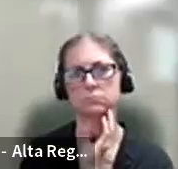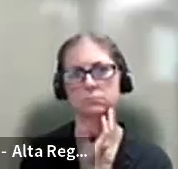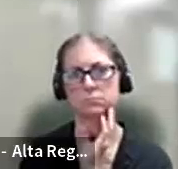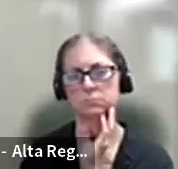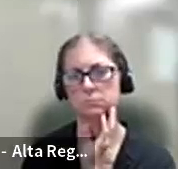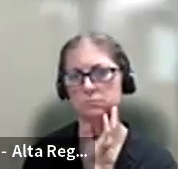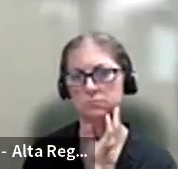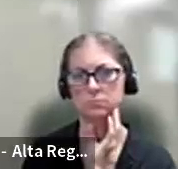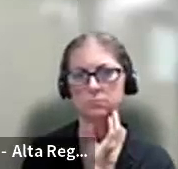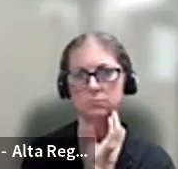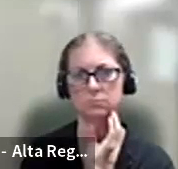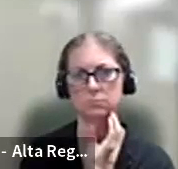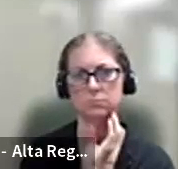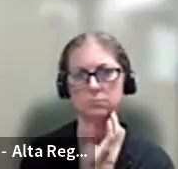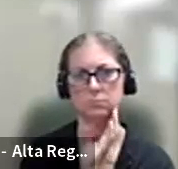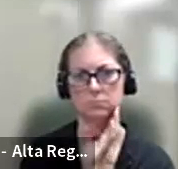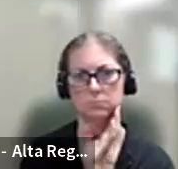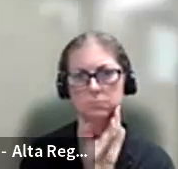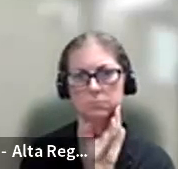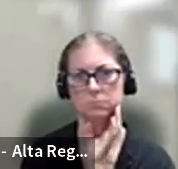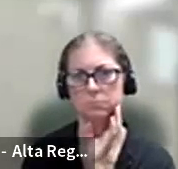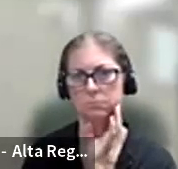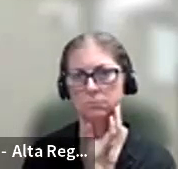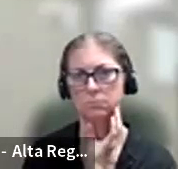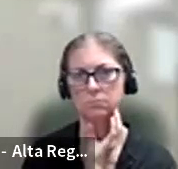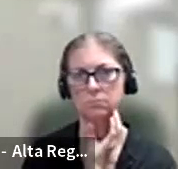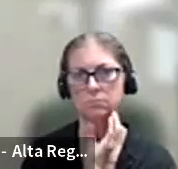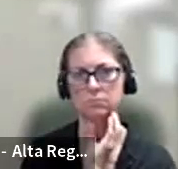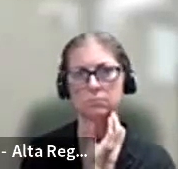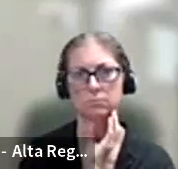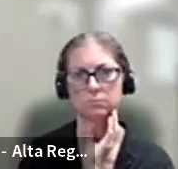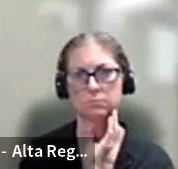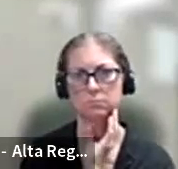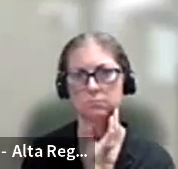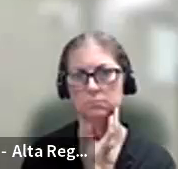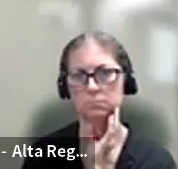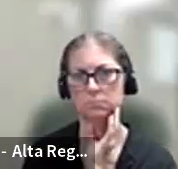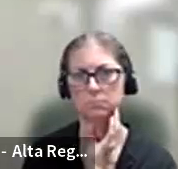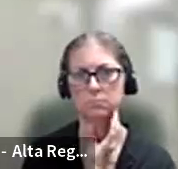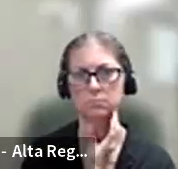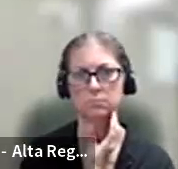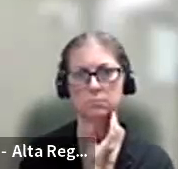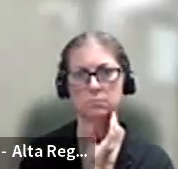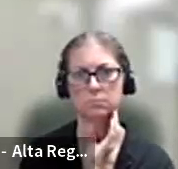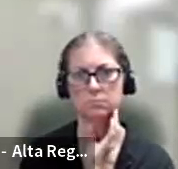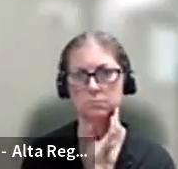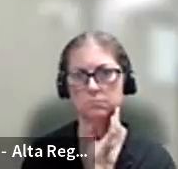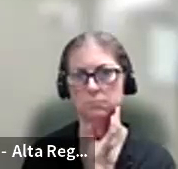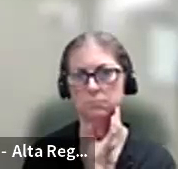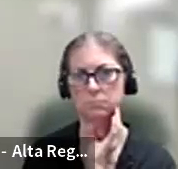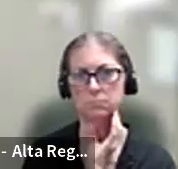and want to make sure that we don't have any issues with any authorizations for you all. So please follow that if you